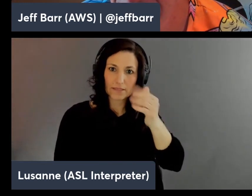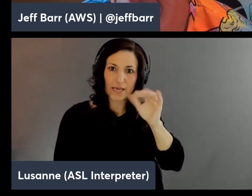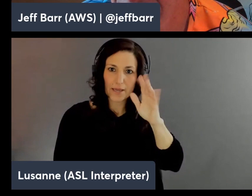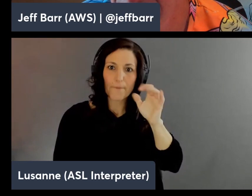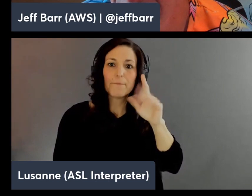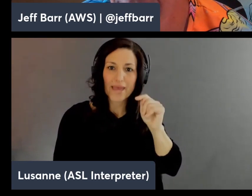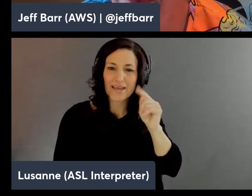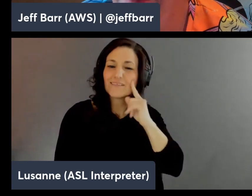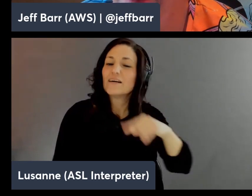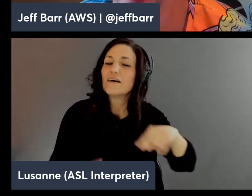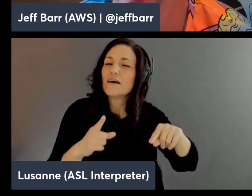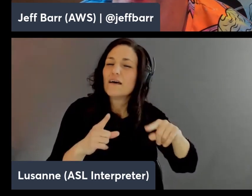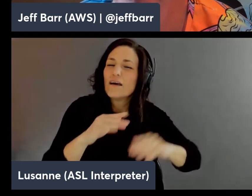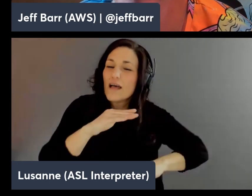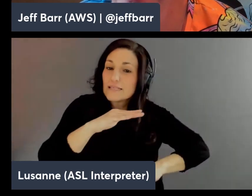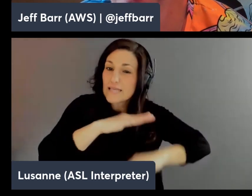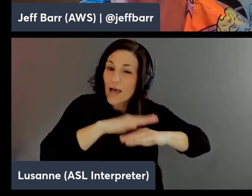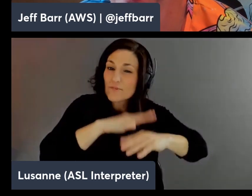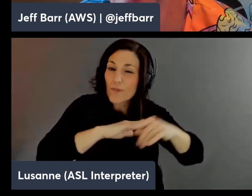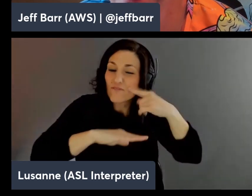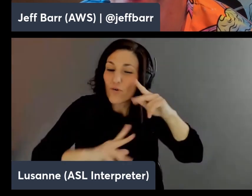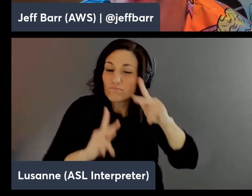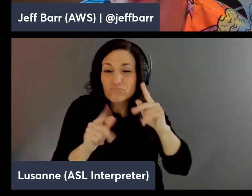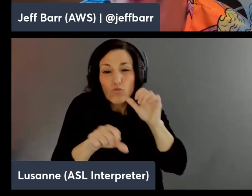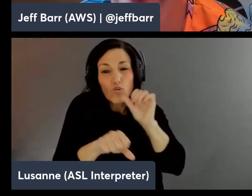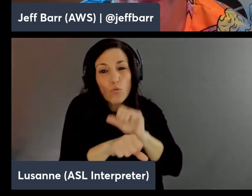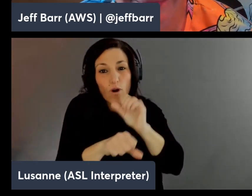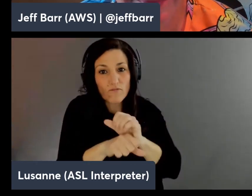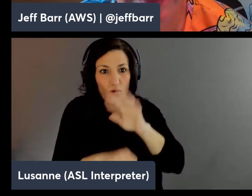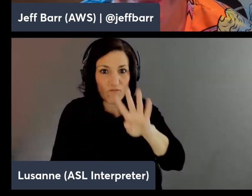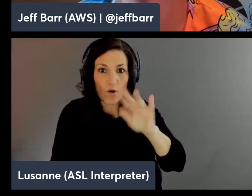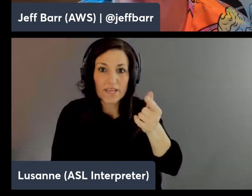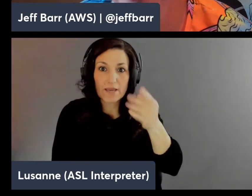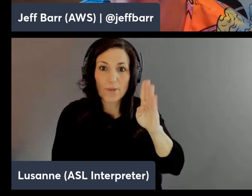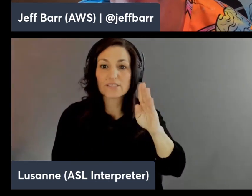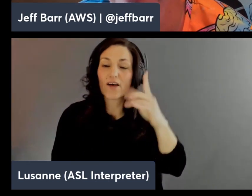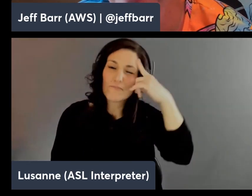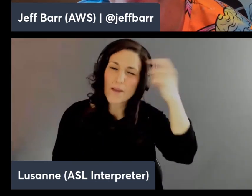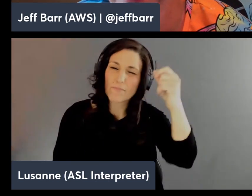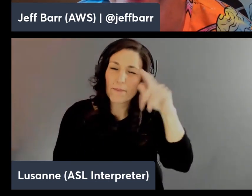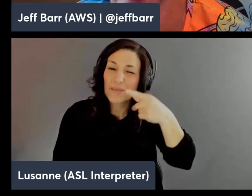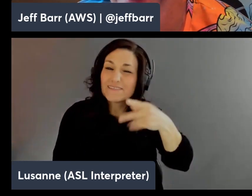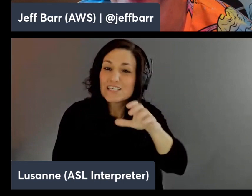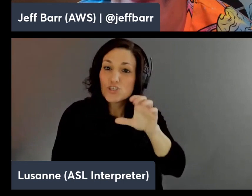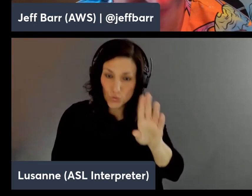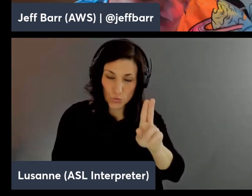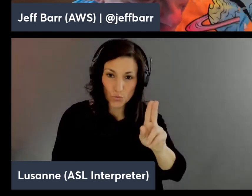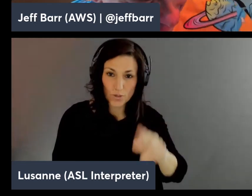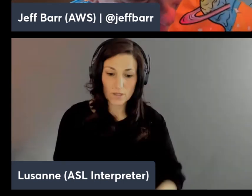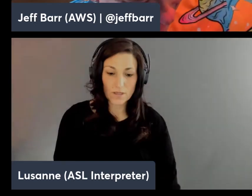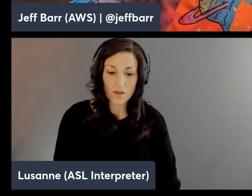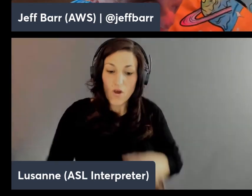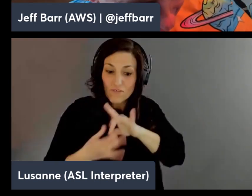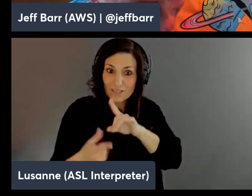for workloads that can work with 4 gigabytes of memory per vCPU. In terms of cost, this is the